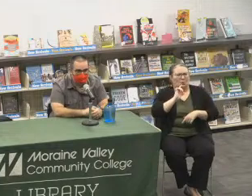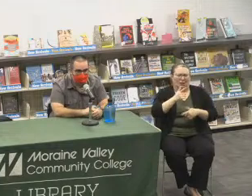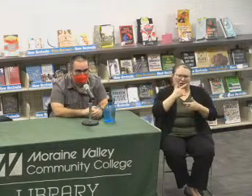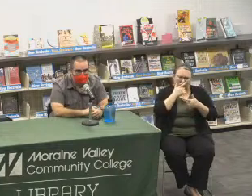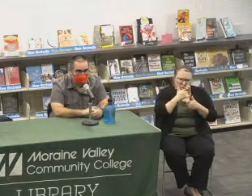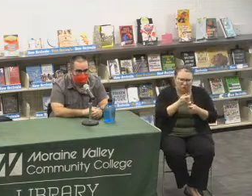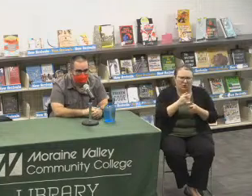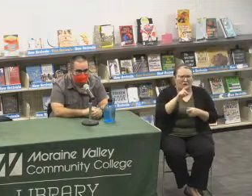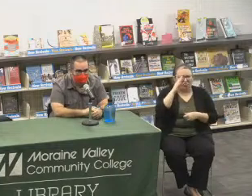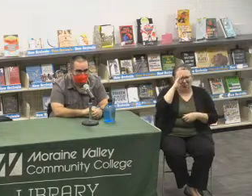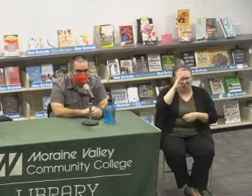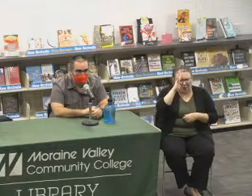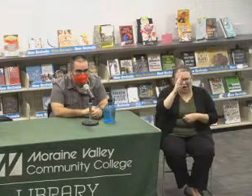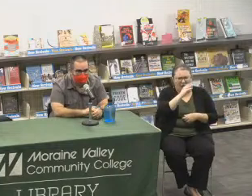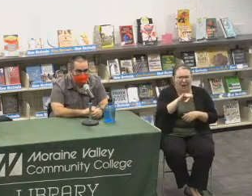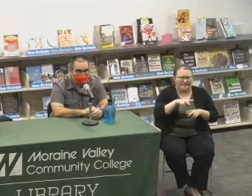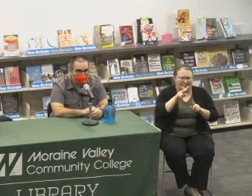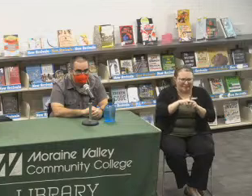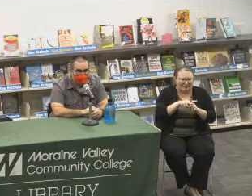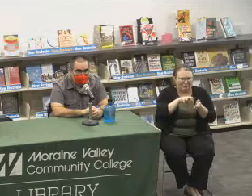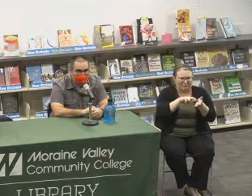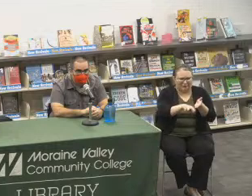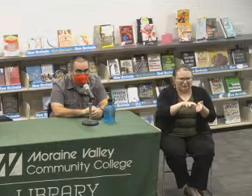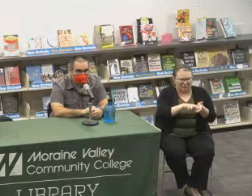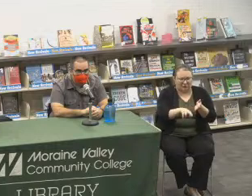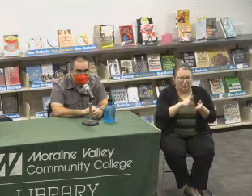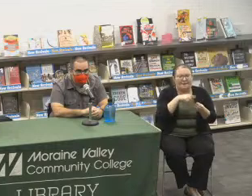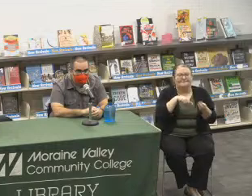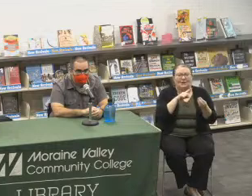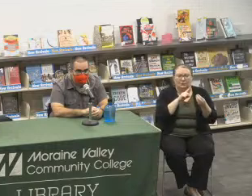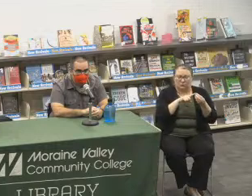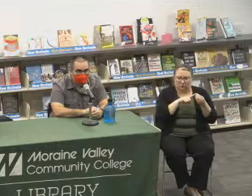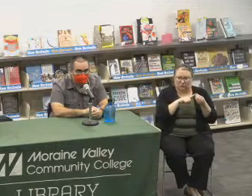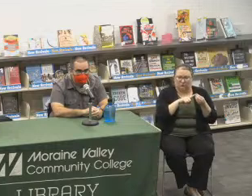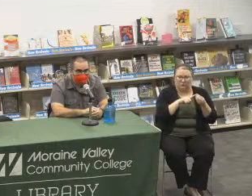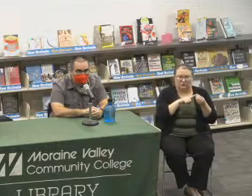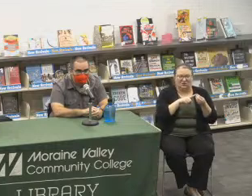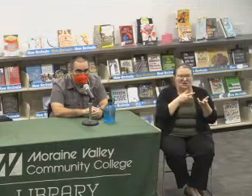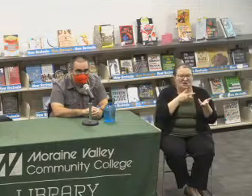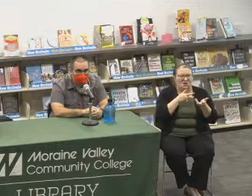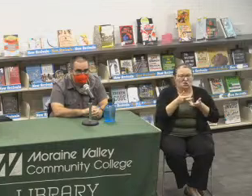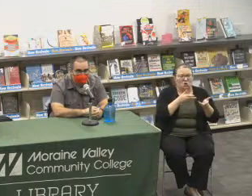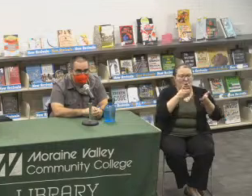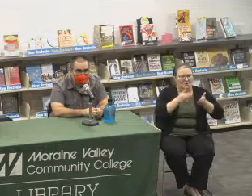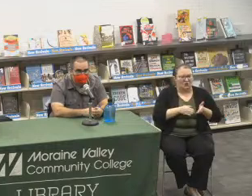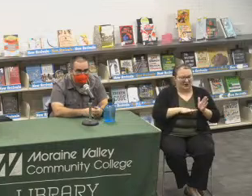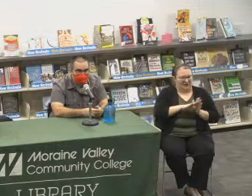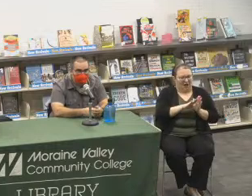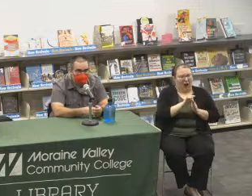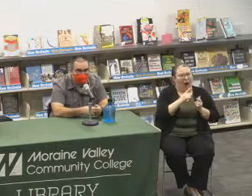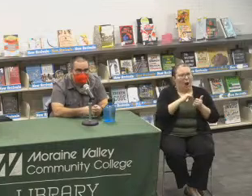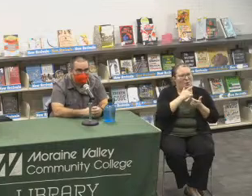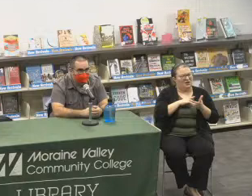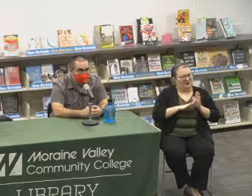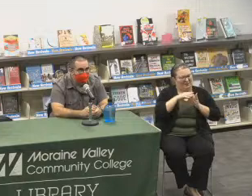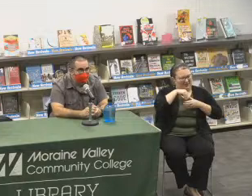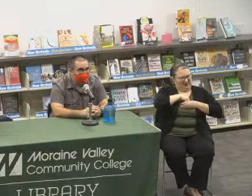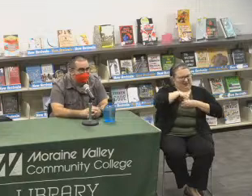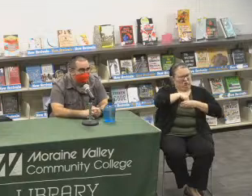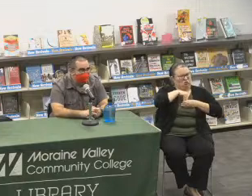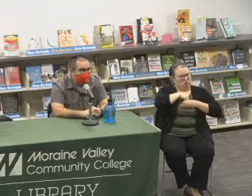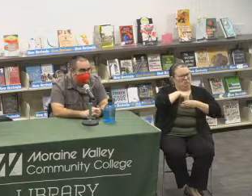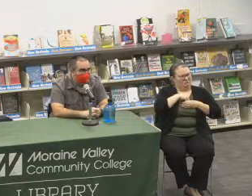into theoretical and applied research on intrapersonal development, how we develop internally as a